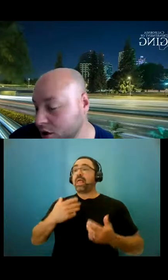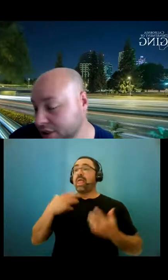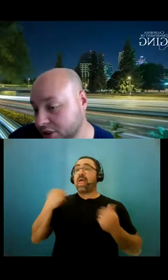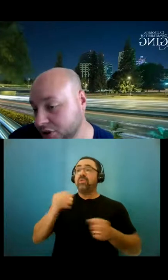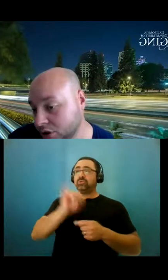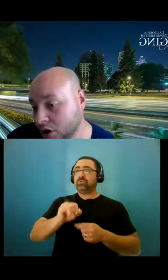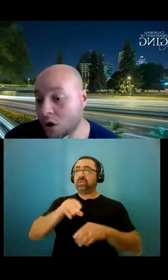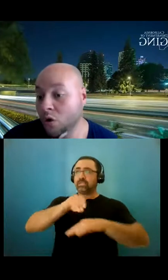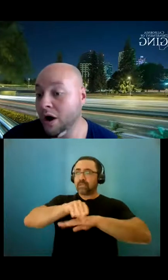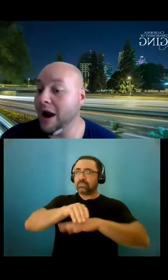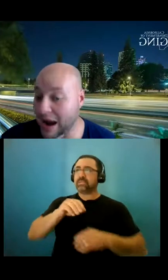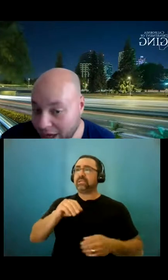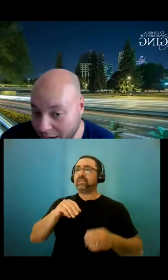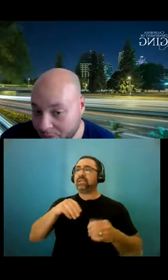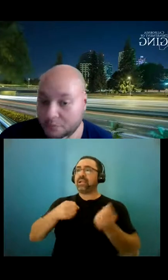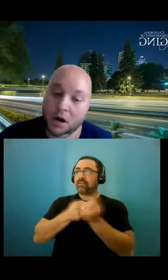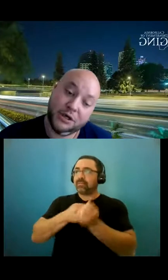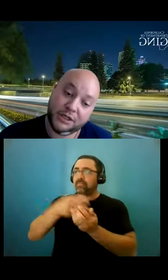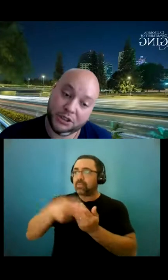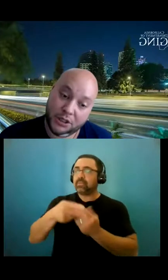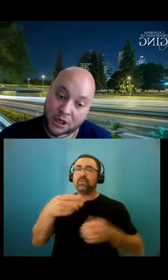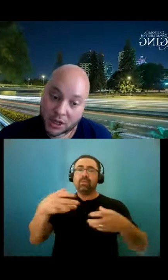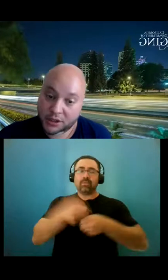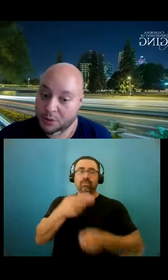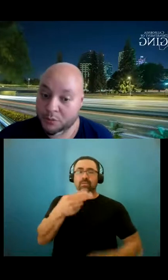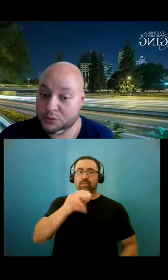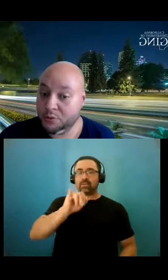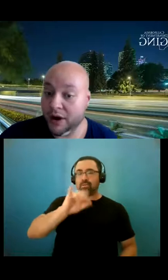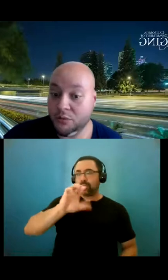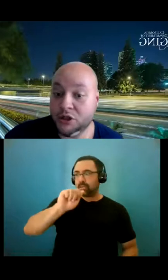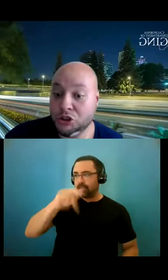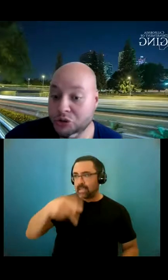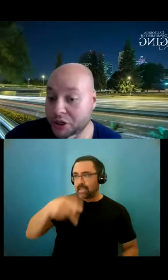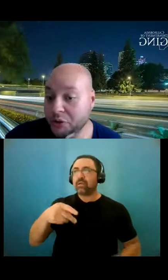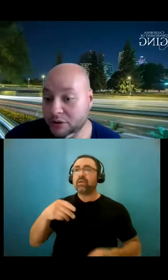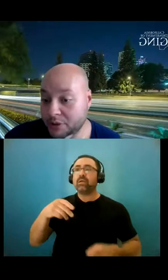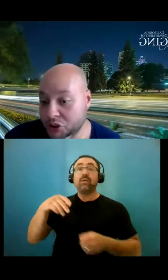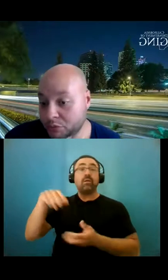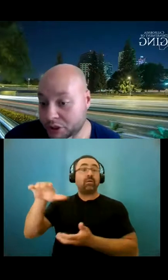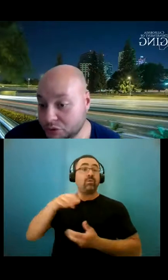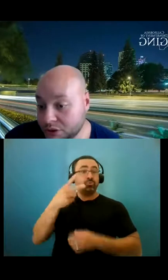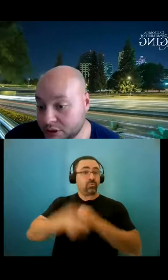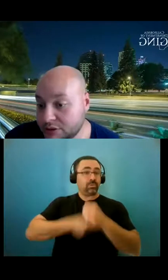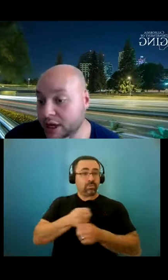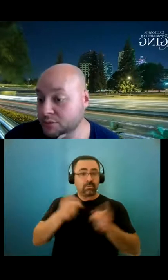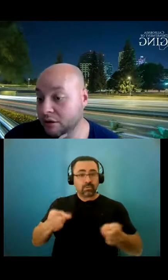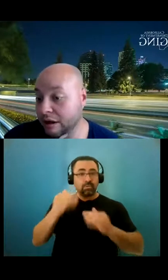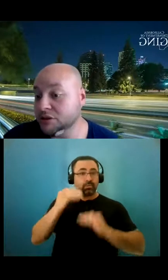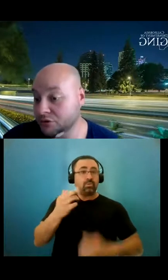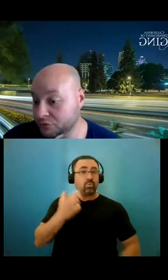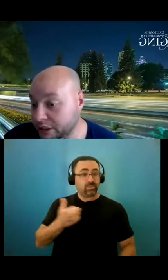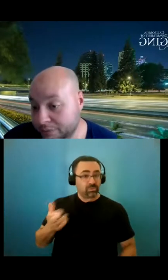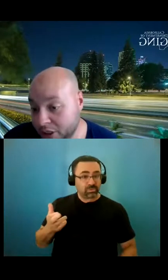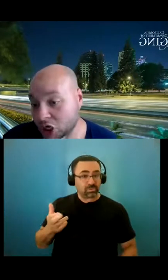Program Modernization, or our HICAP modernization. The department was provided with 2-year limited term resources, as well